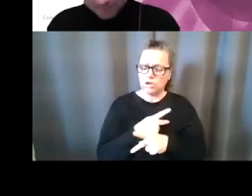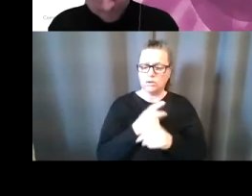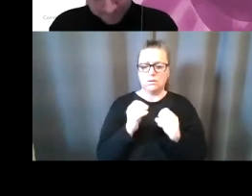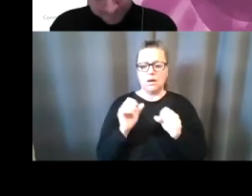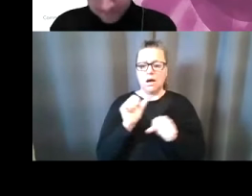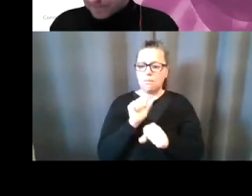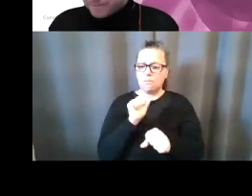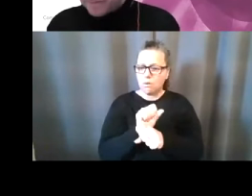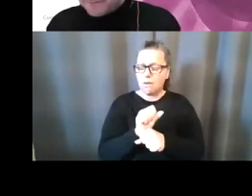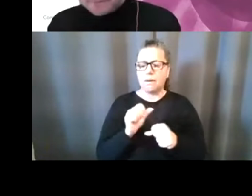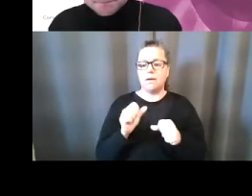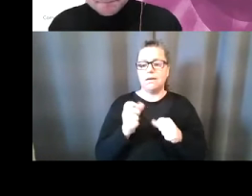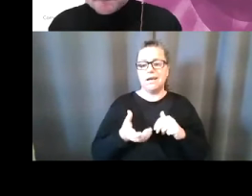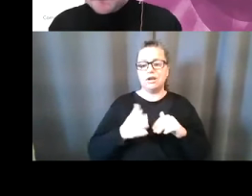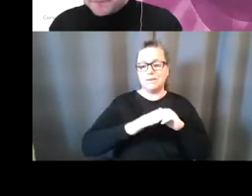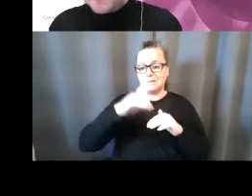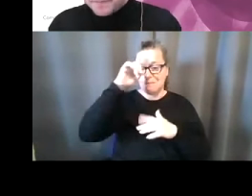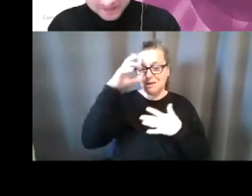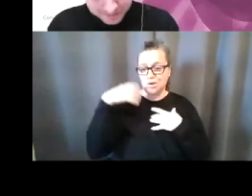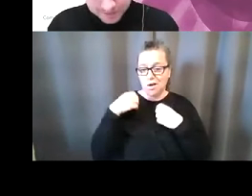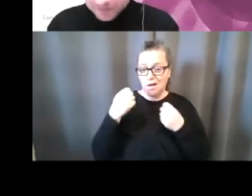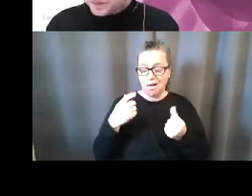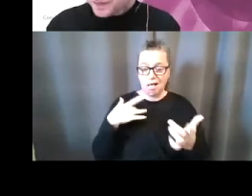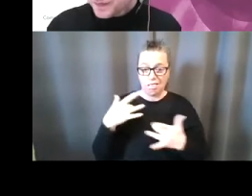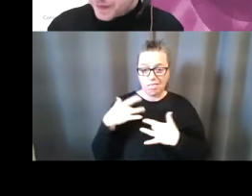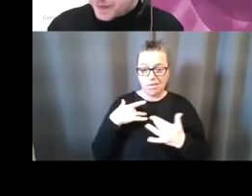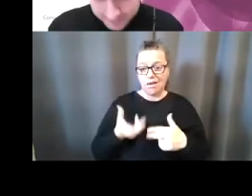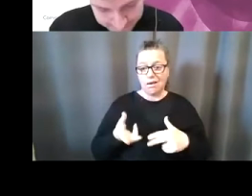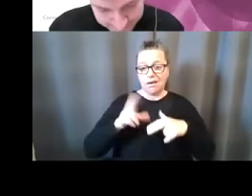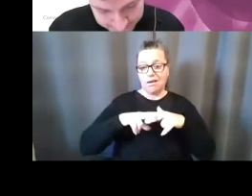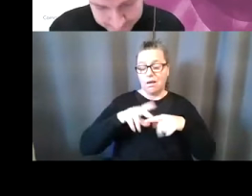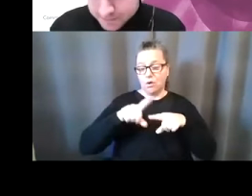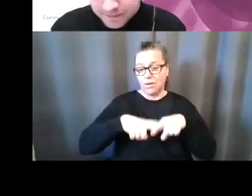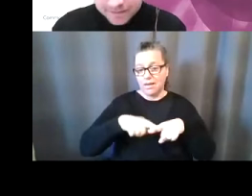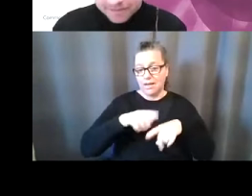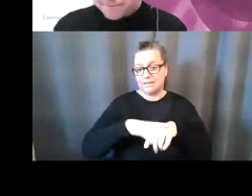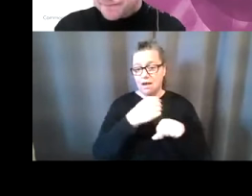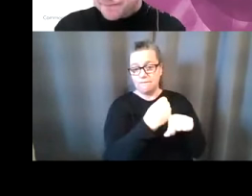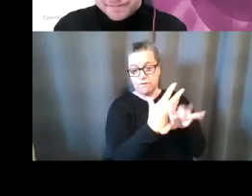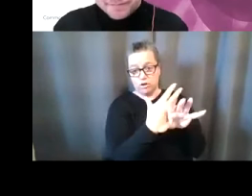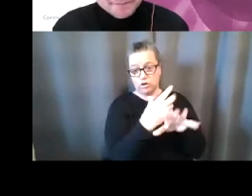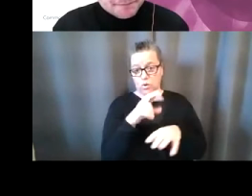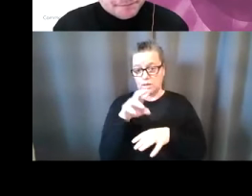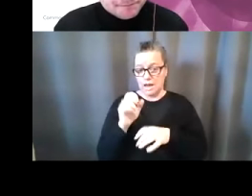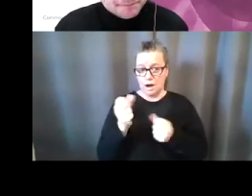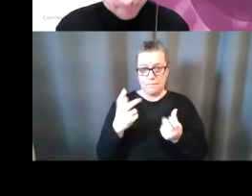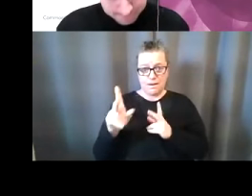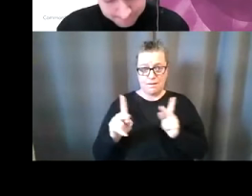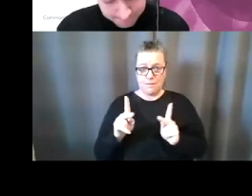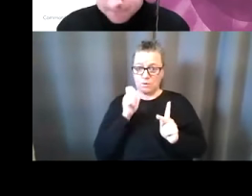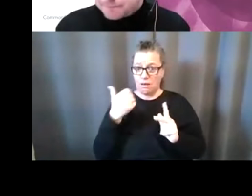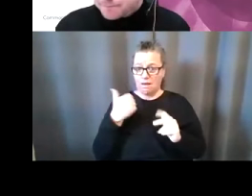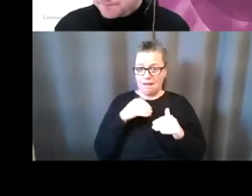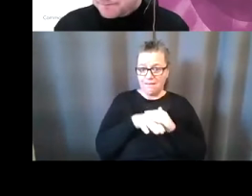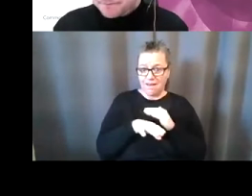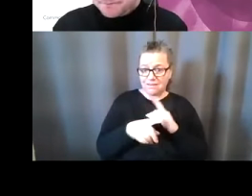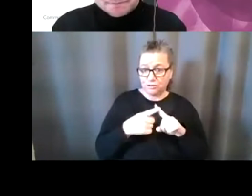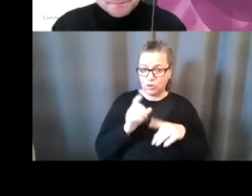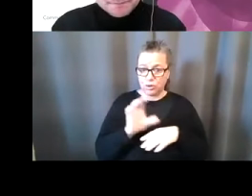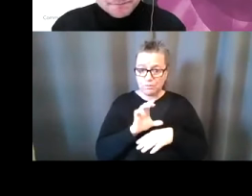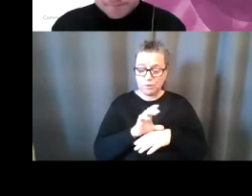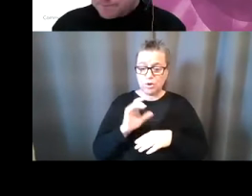rates, increasing mental health concerns, and with increased reliance on virtual care, leaving many folks in the dust who don't have access to a computer, an